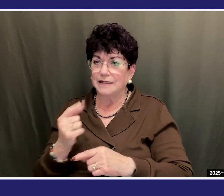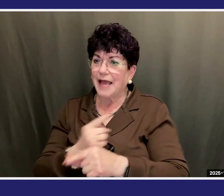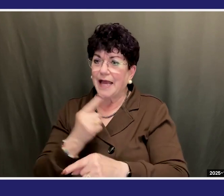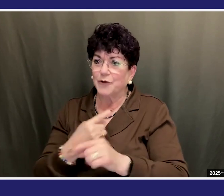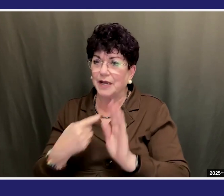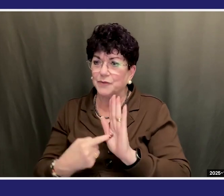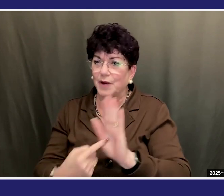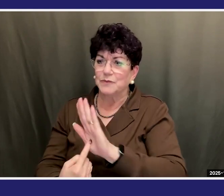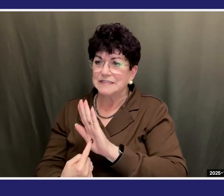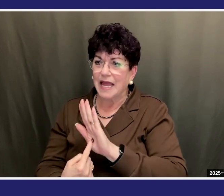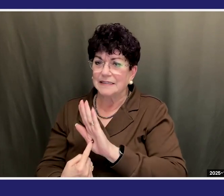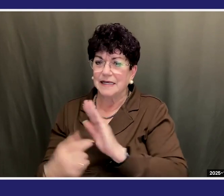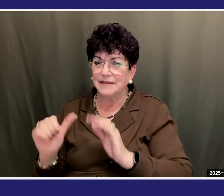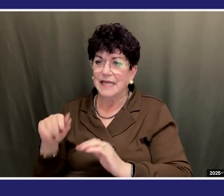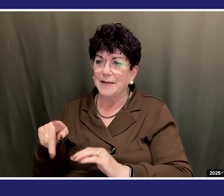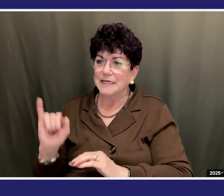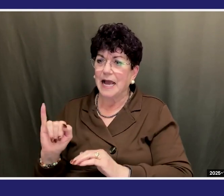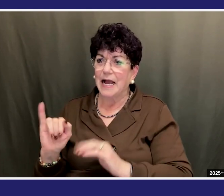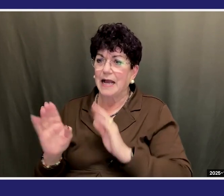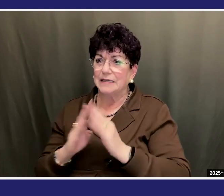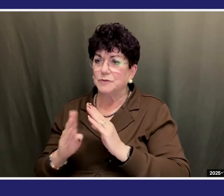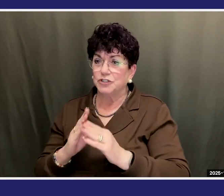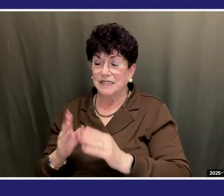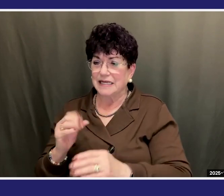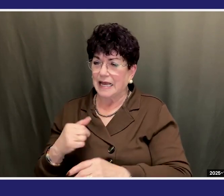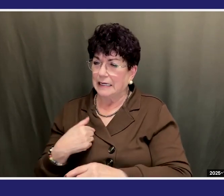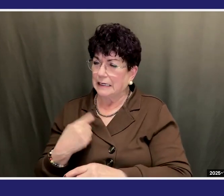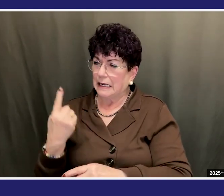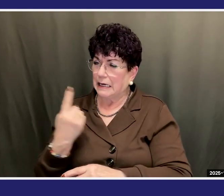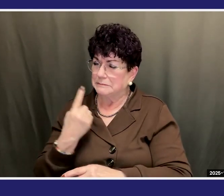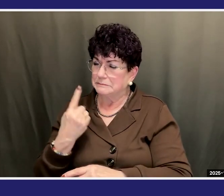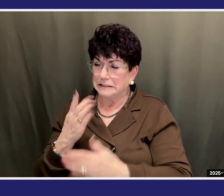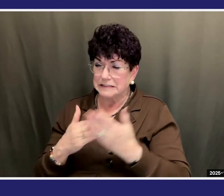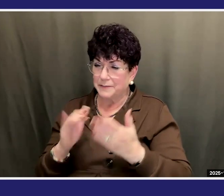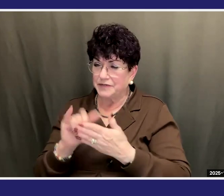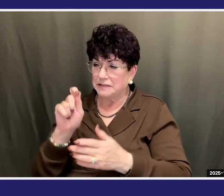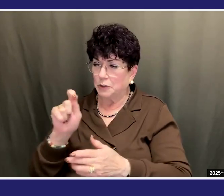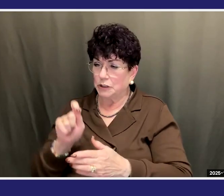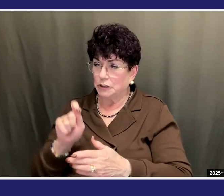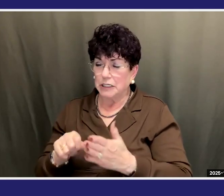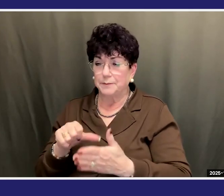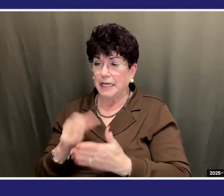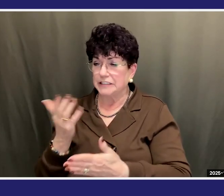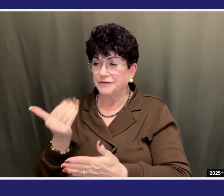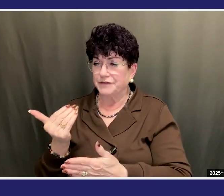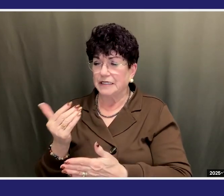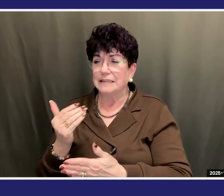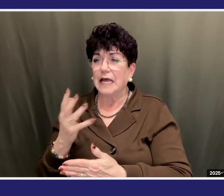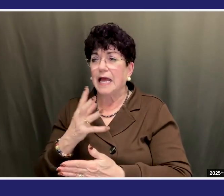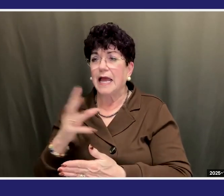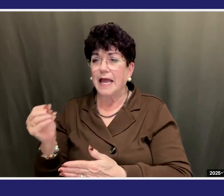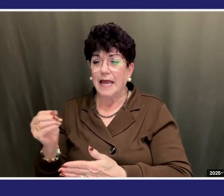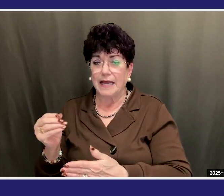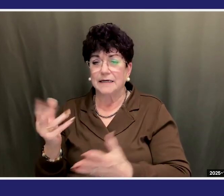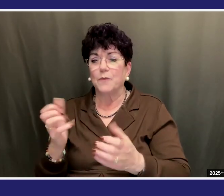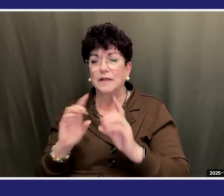accurately represented the API community, and I questioned some of these bullets on page 15, and just want the